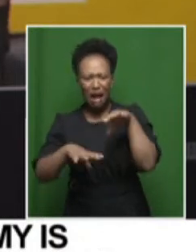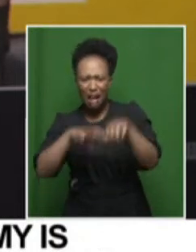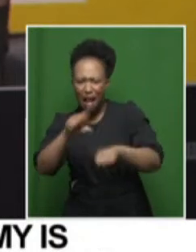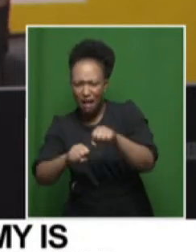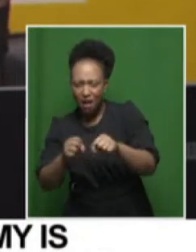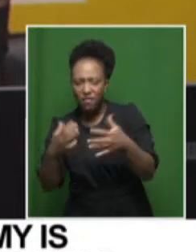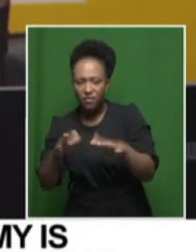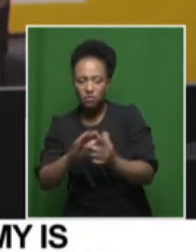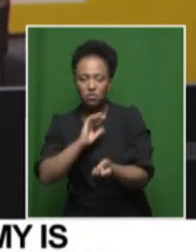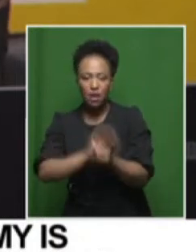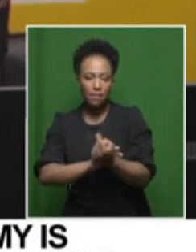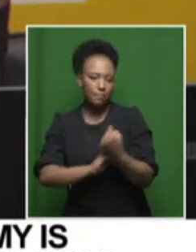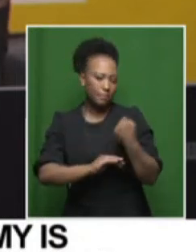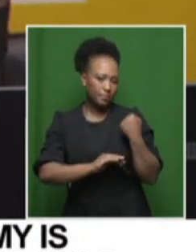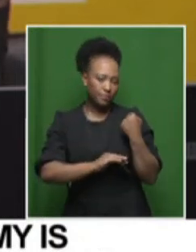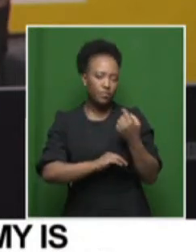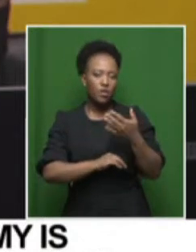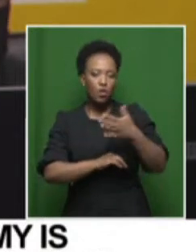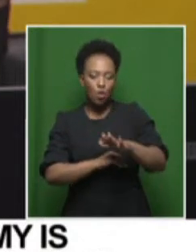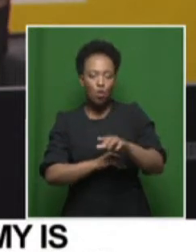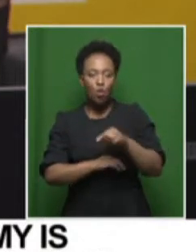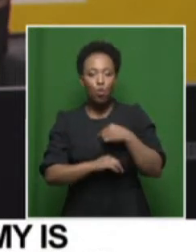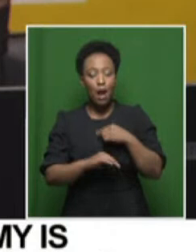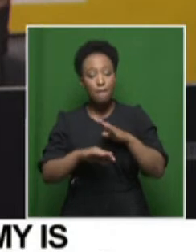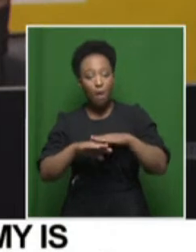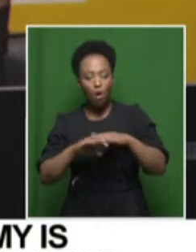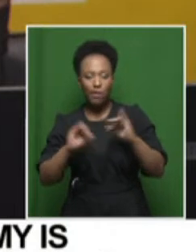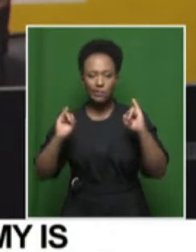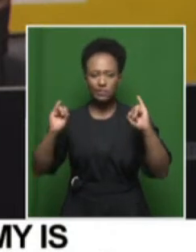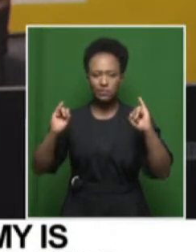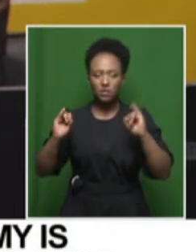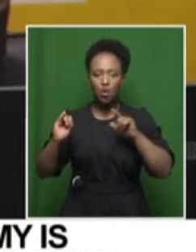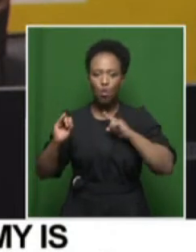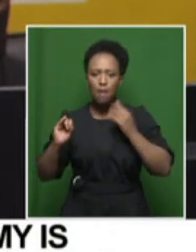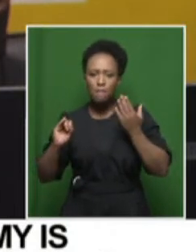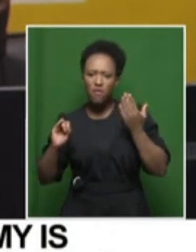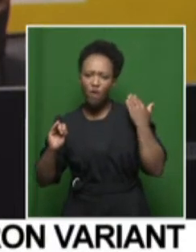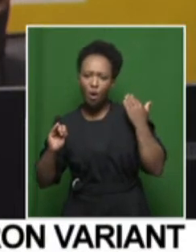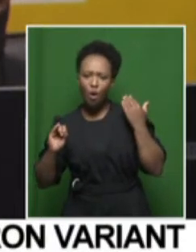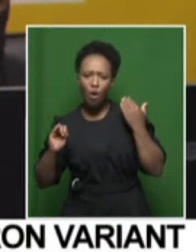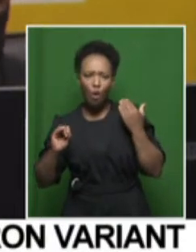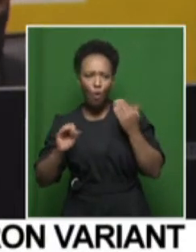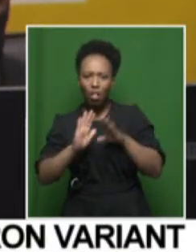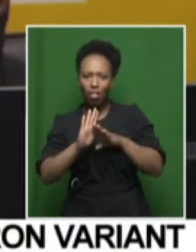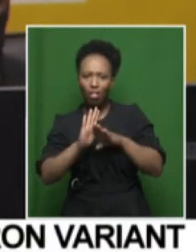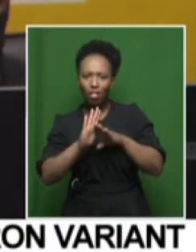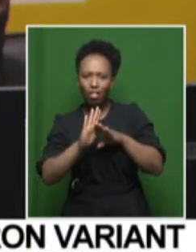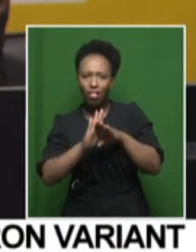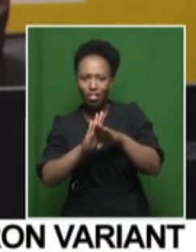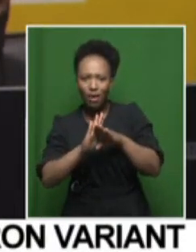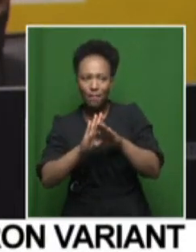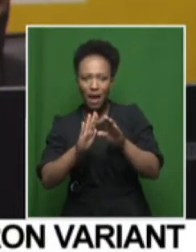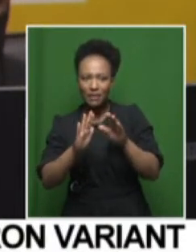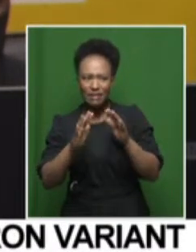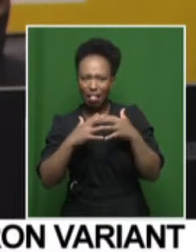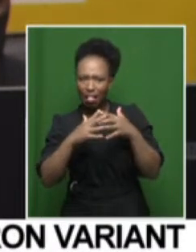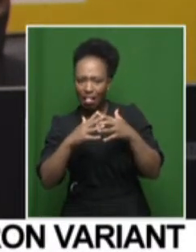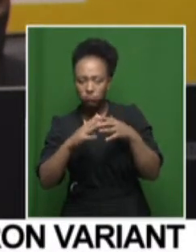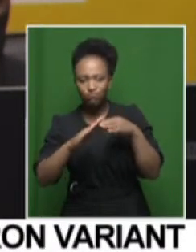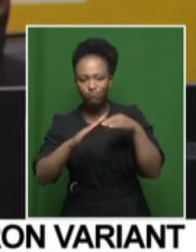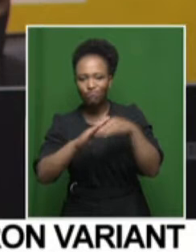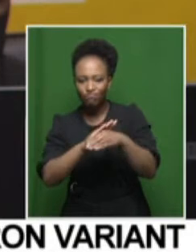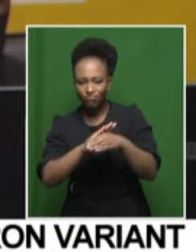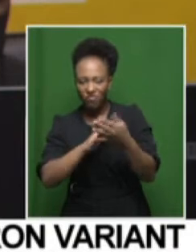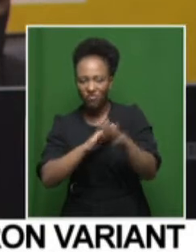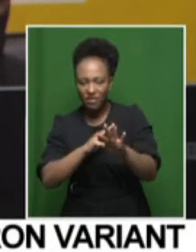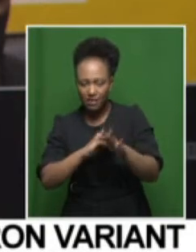of COVID-19 further eroded the gains we made in the first half of the year. Industrial action in